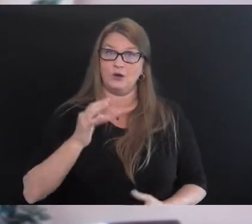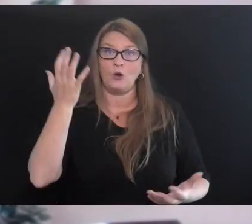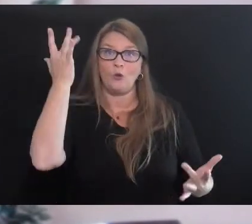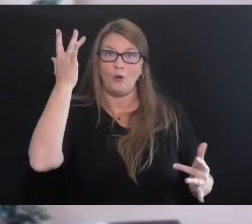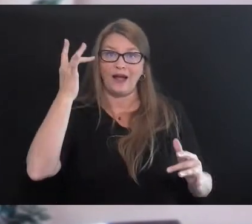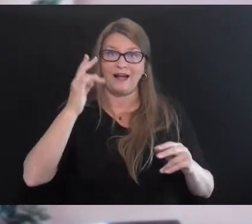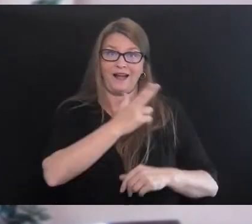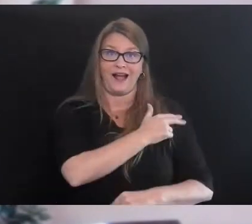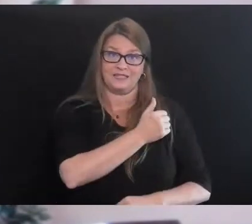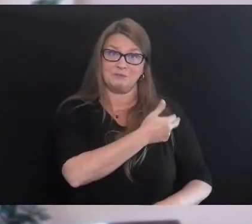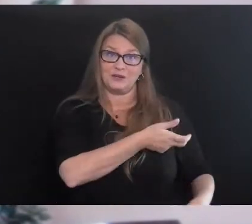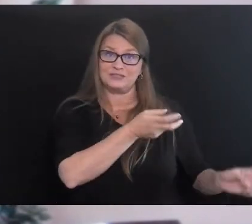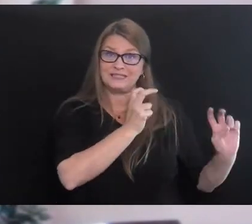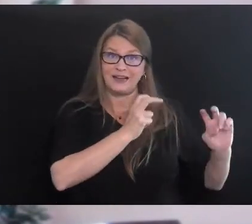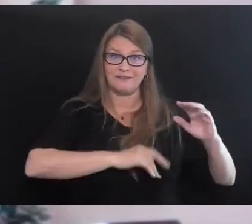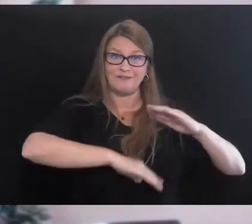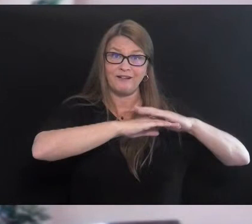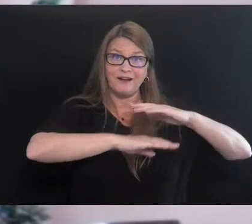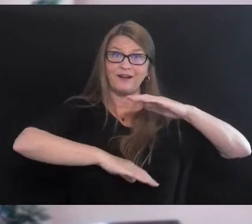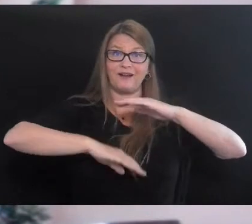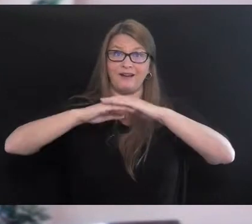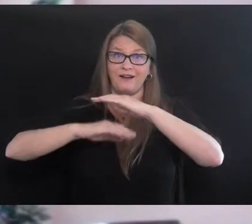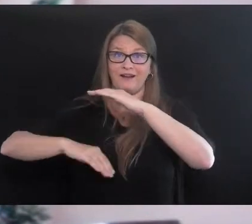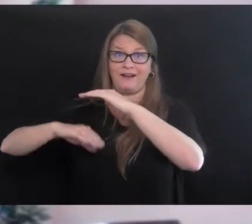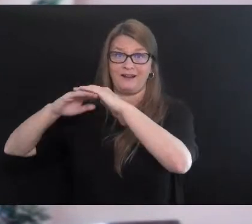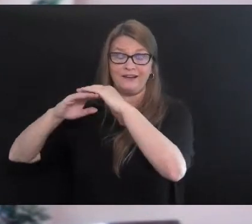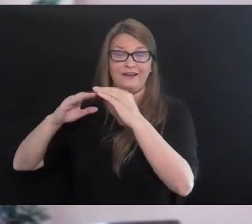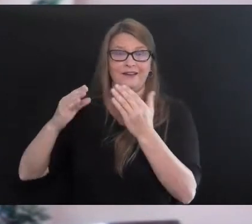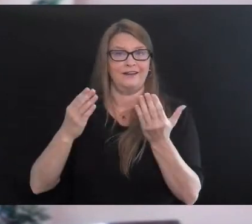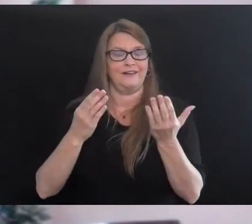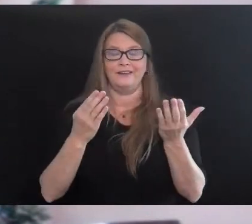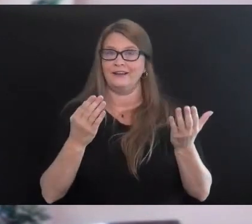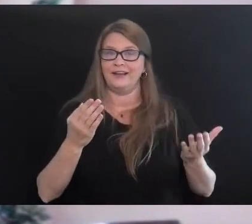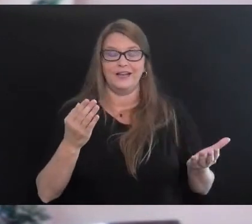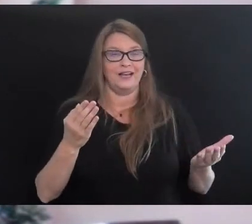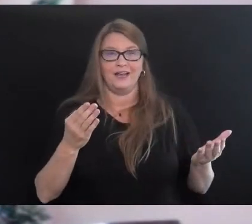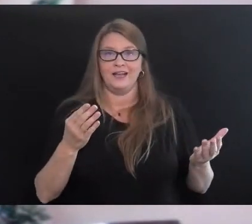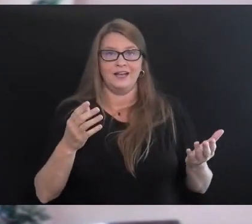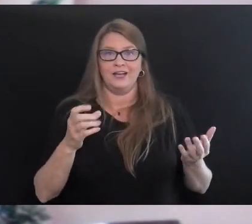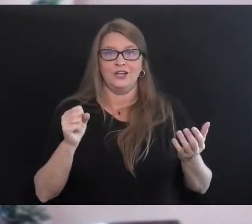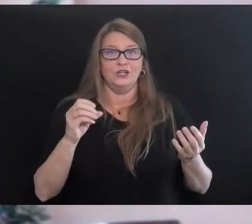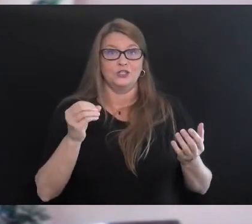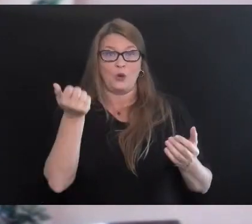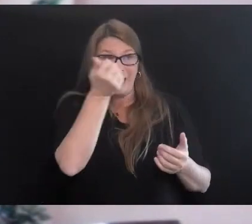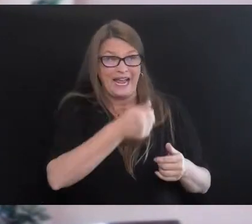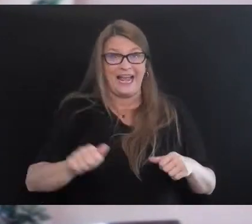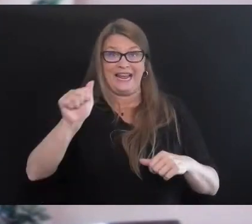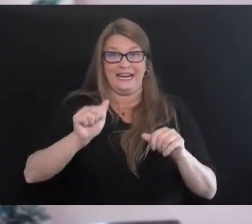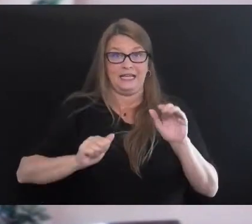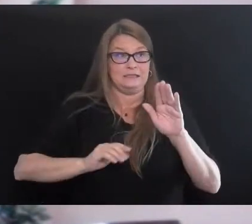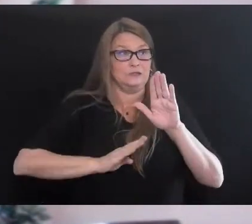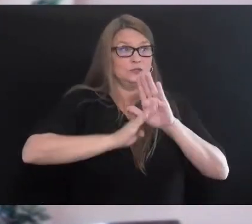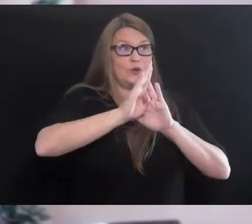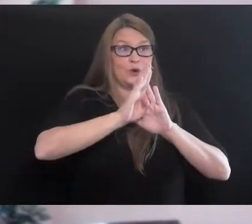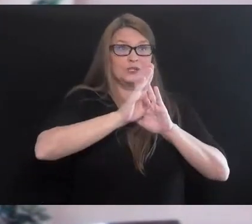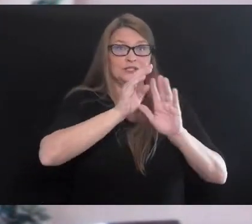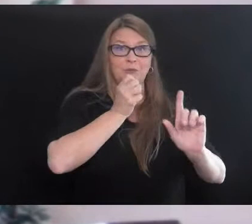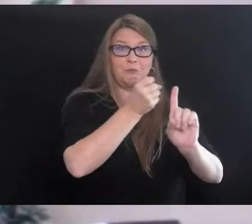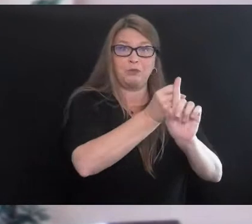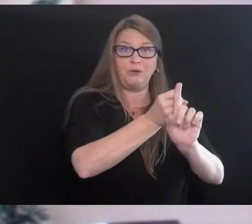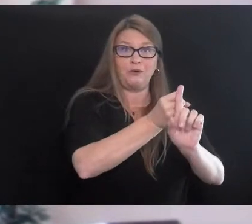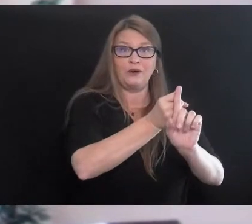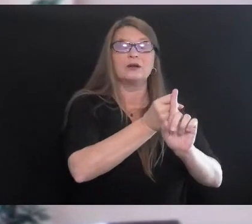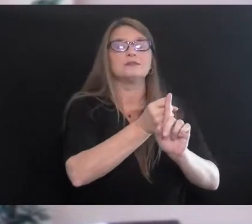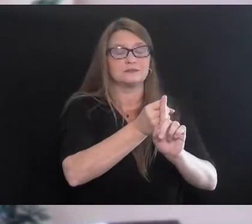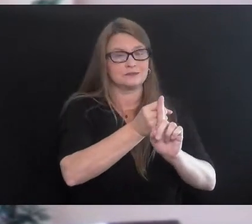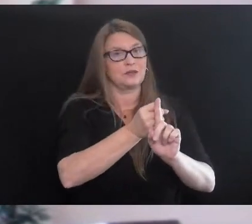really directly proportional to the outcomes in any surge for COVID-19. And as the governor said many